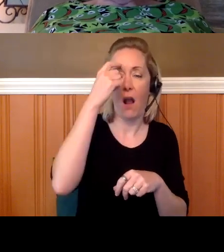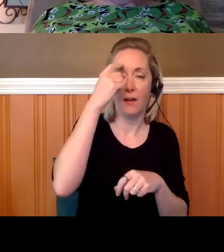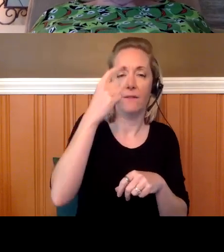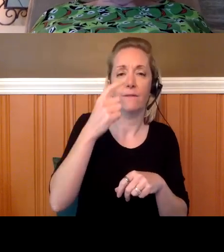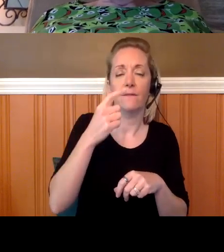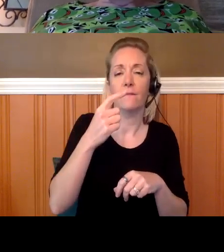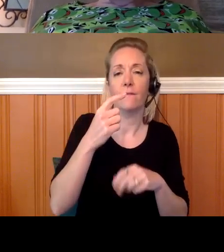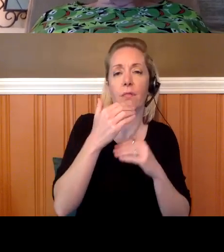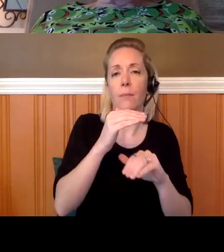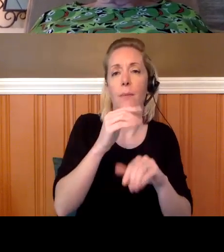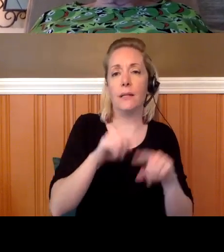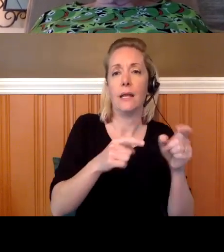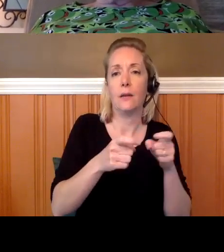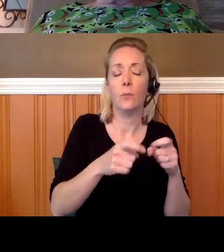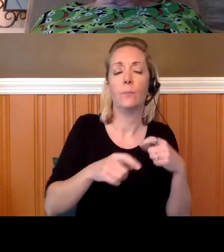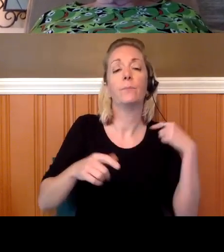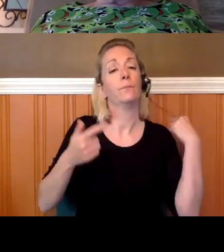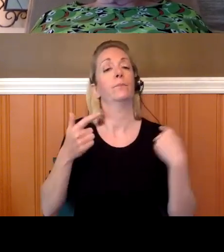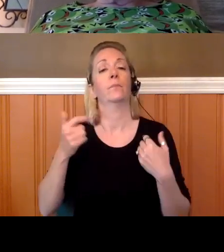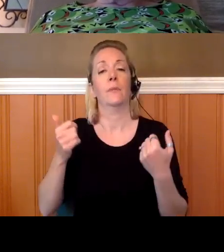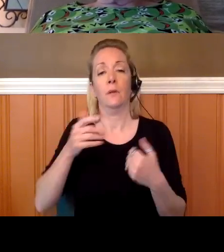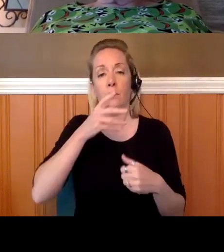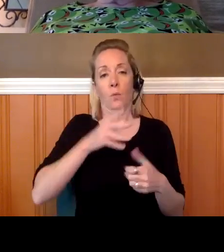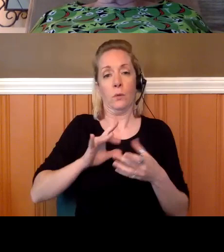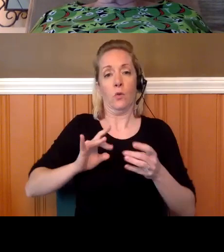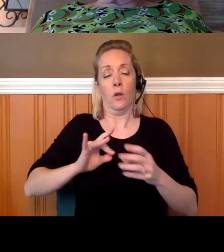Okay. When you described that the child was